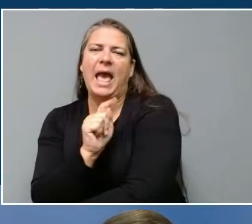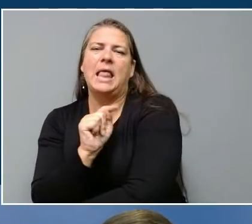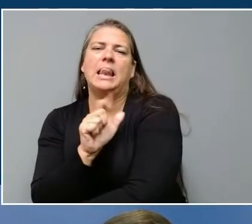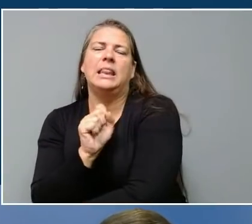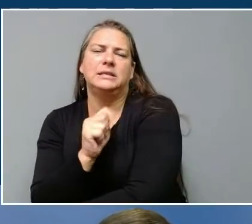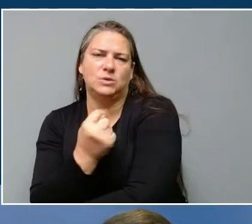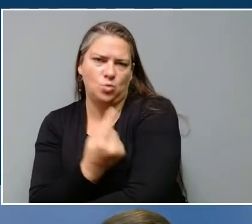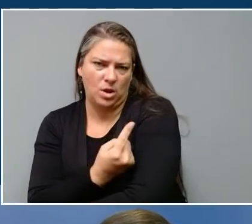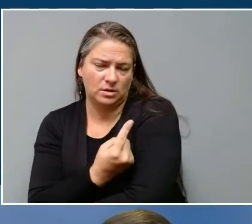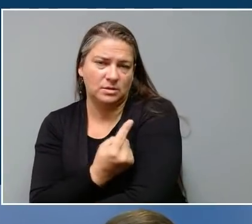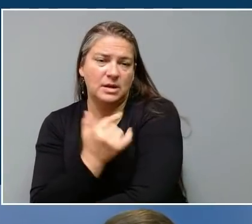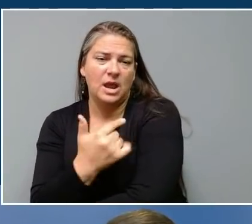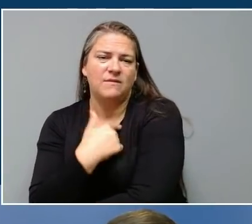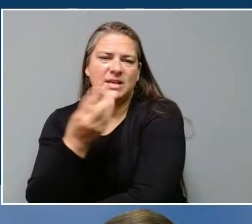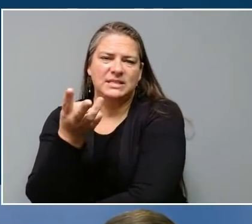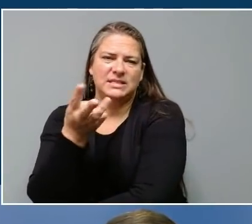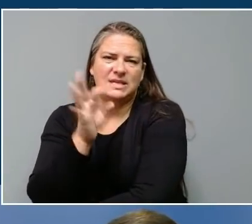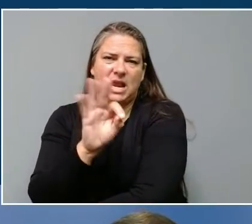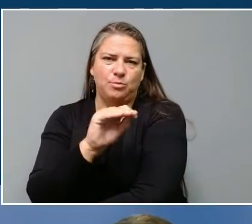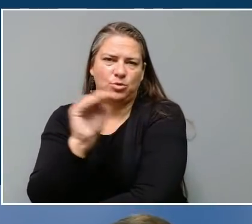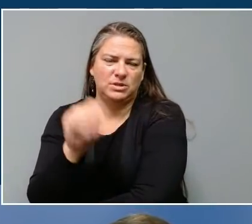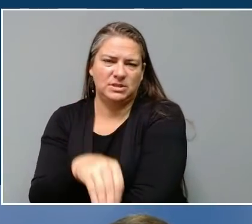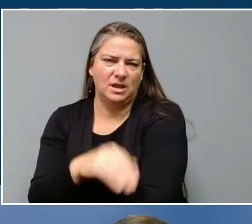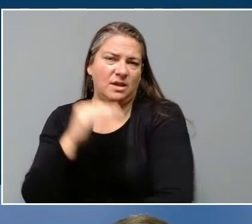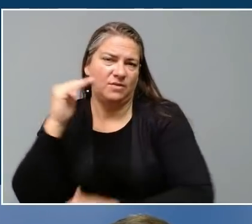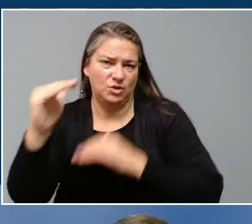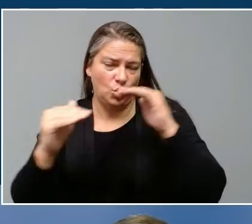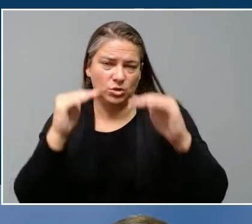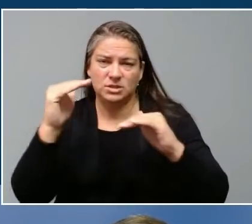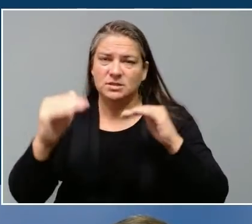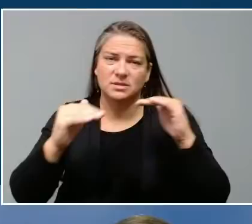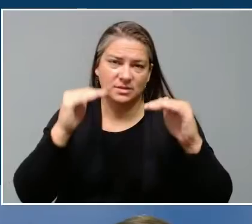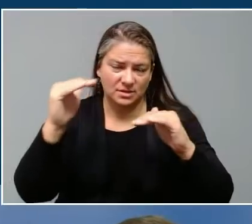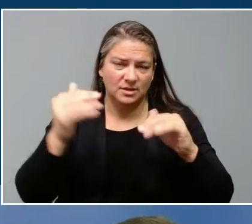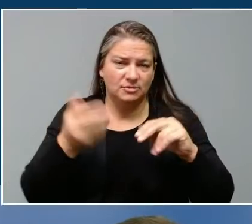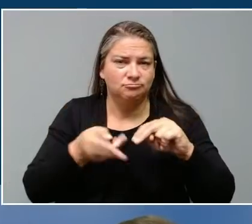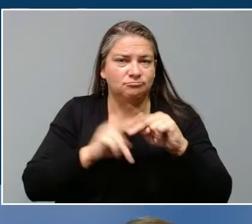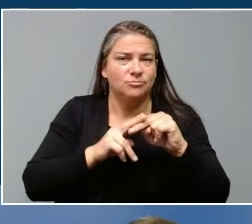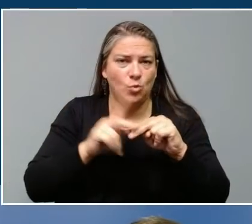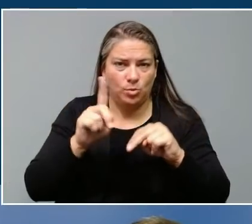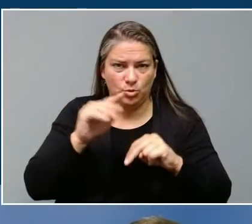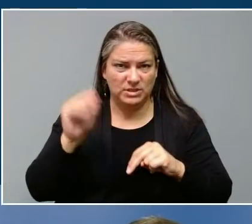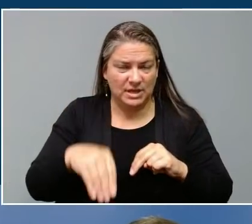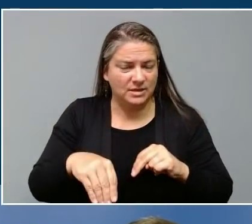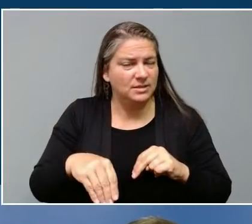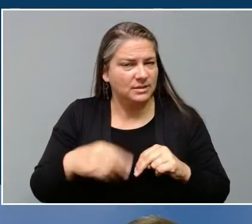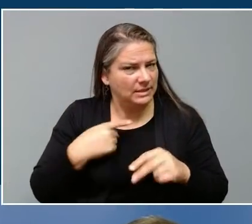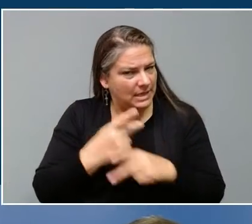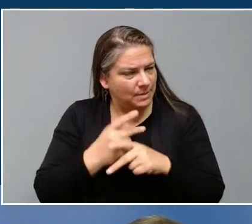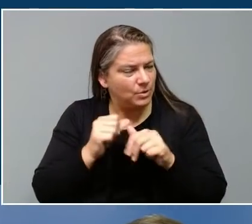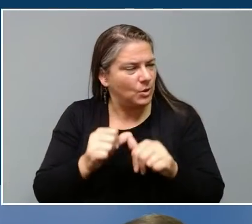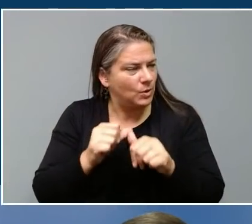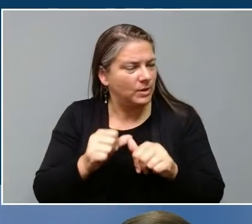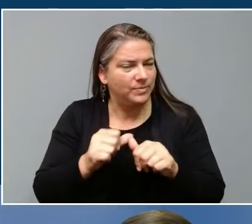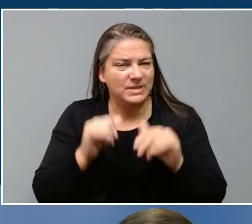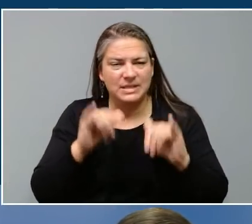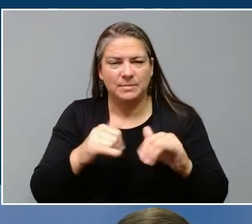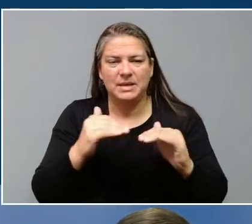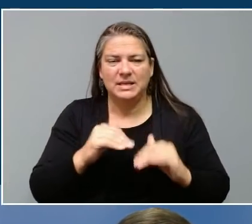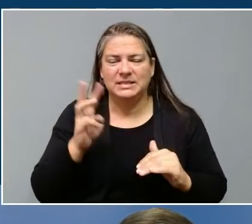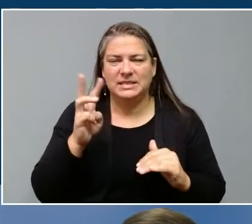up to 69% of our adult population. That's gone up a percentage. We ought to keep going. Same for 65 and